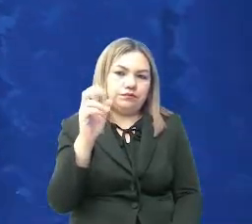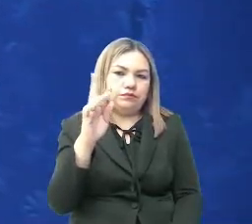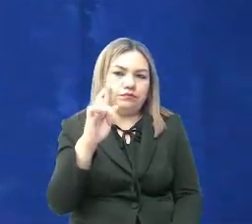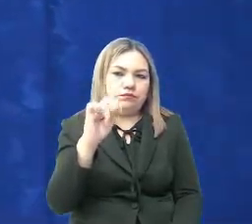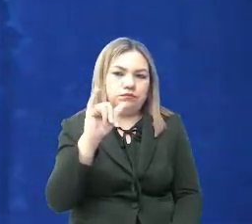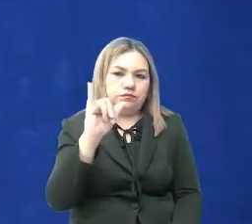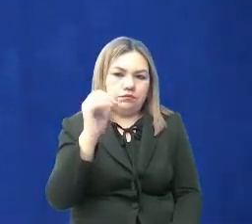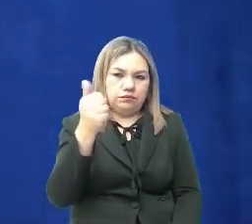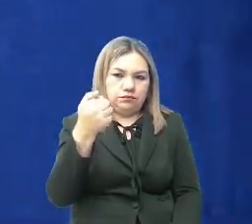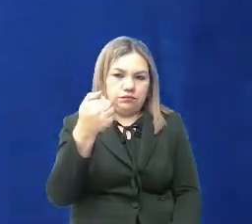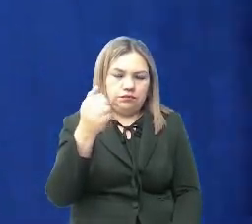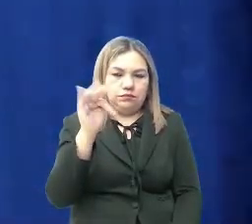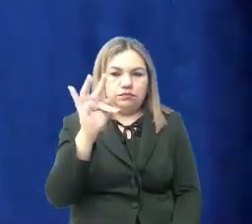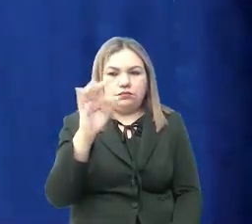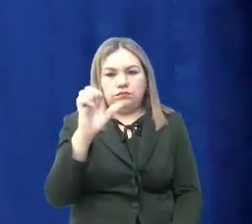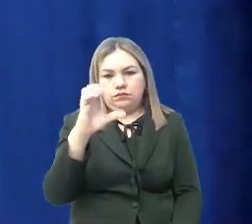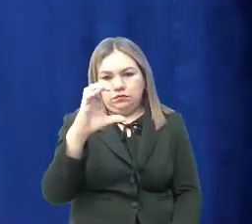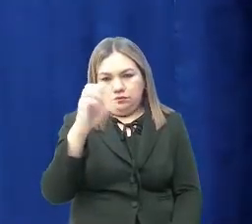the manure.